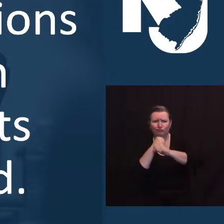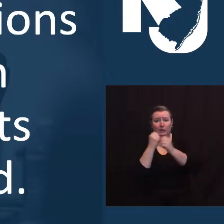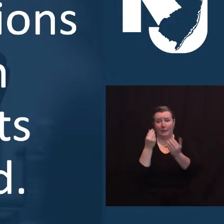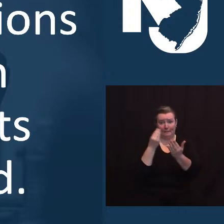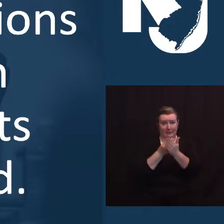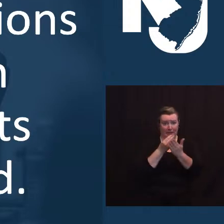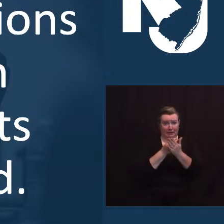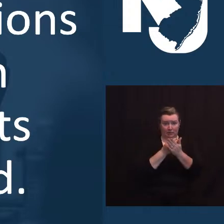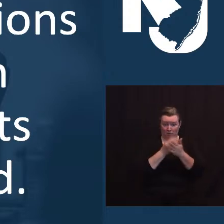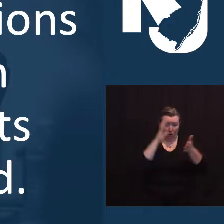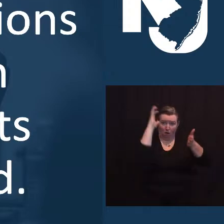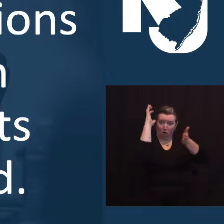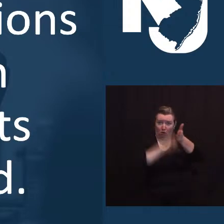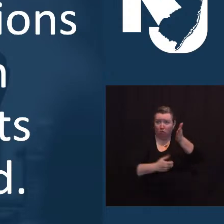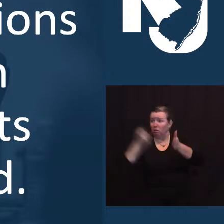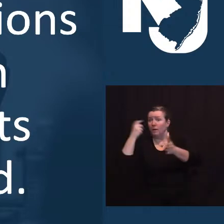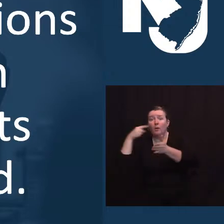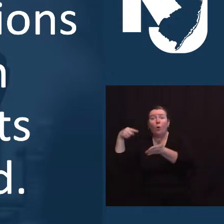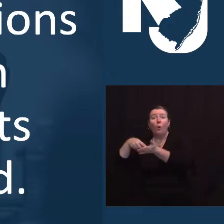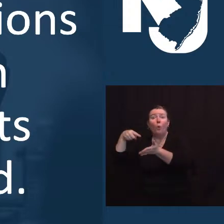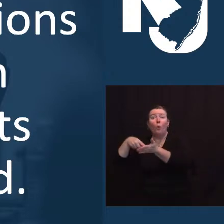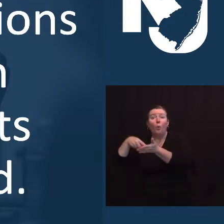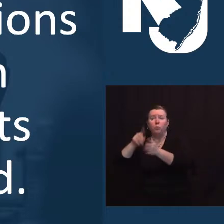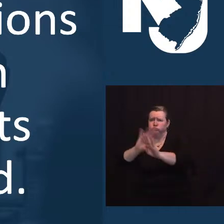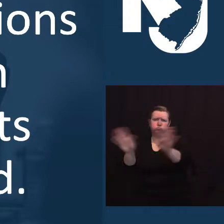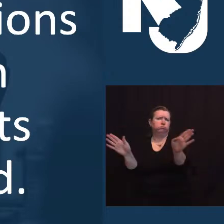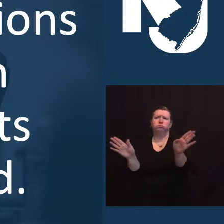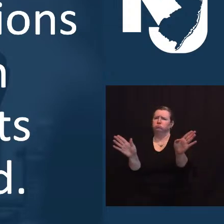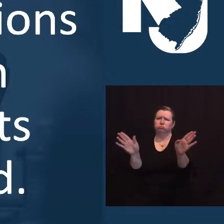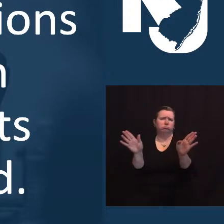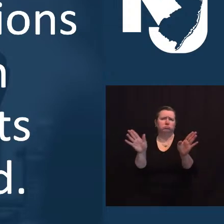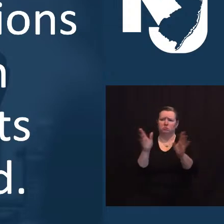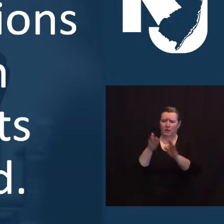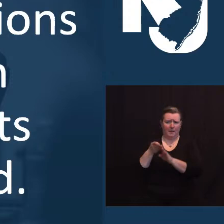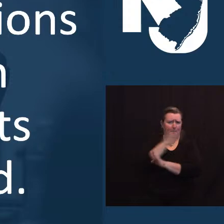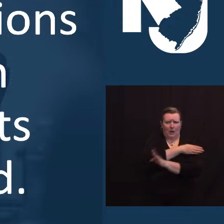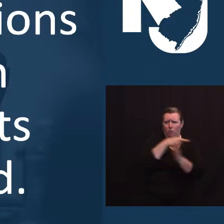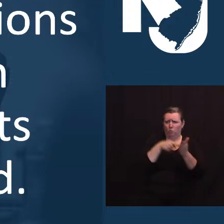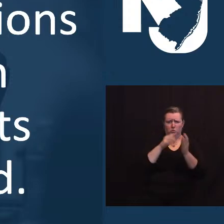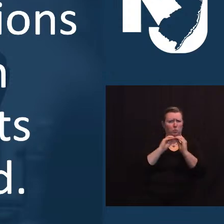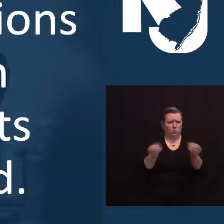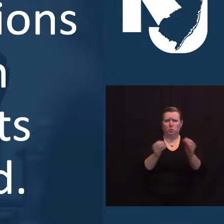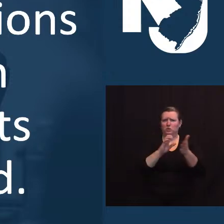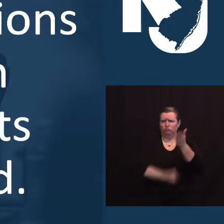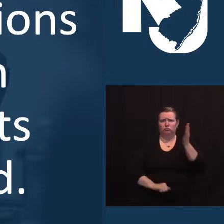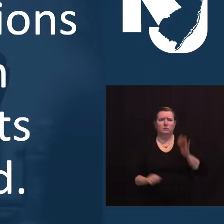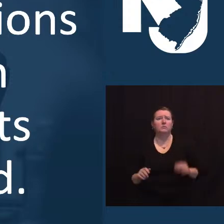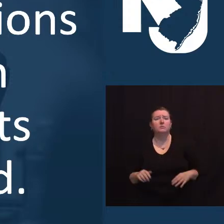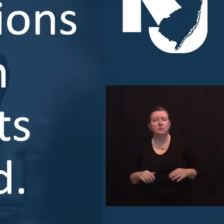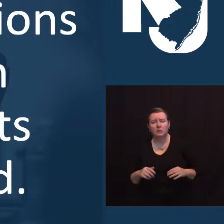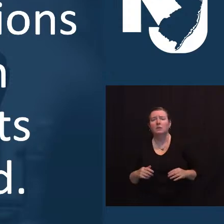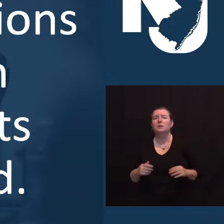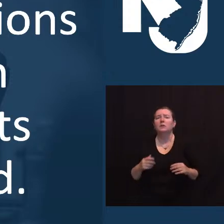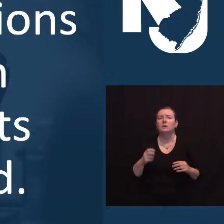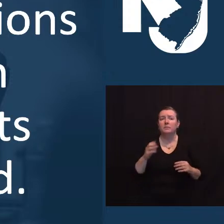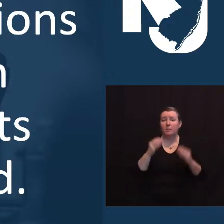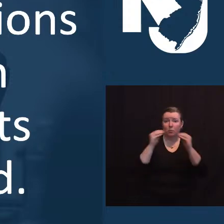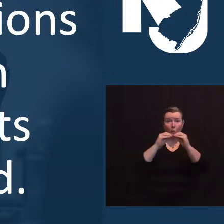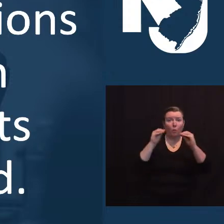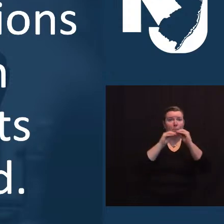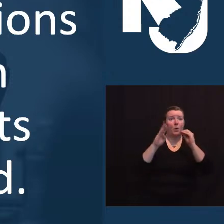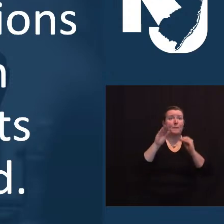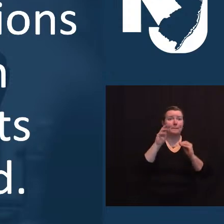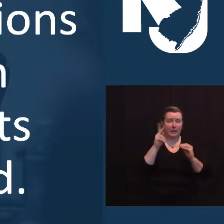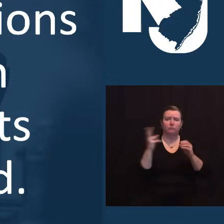garnished for past debts or overdrawn accounts. We expect more financial institutions to sign on to this